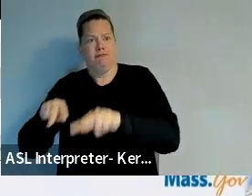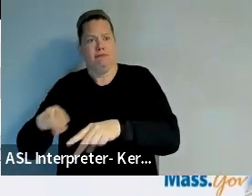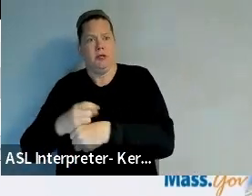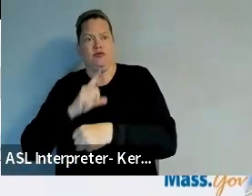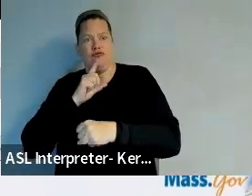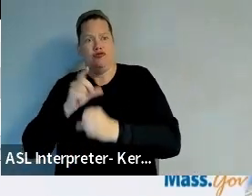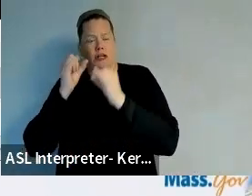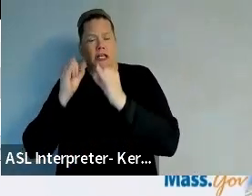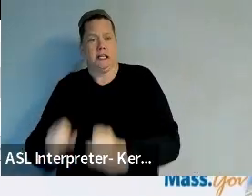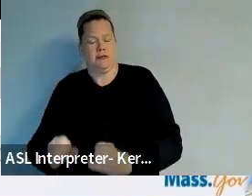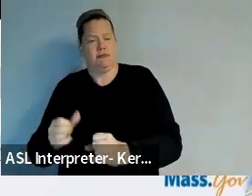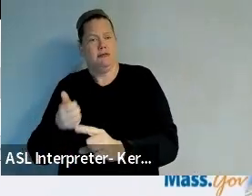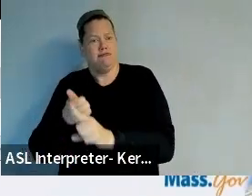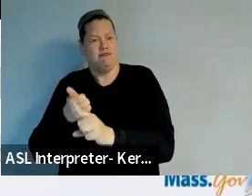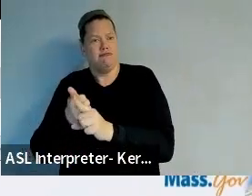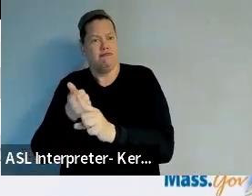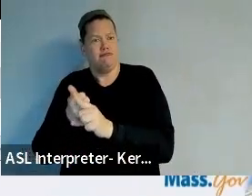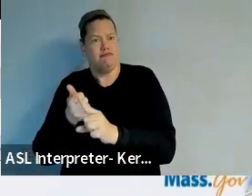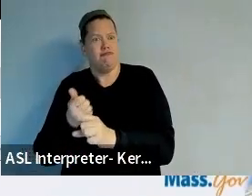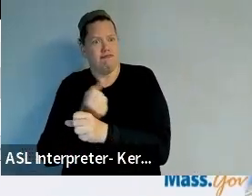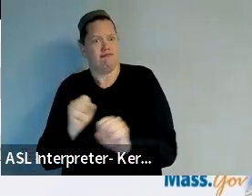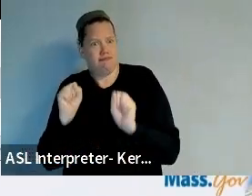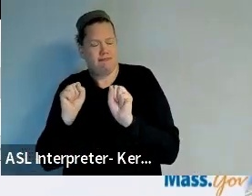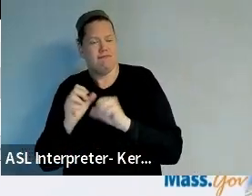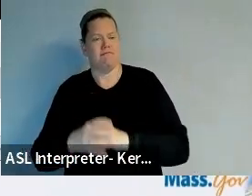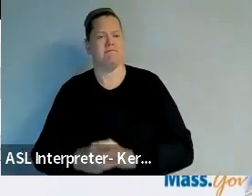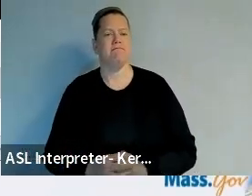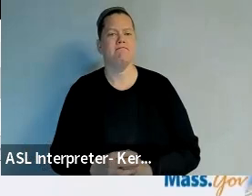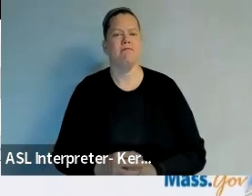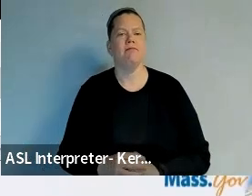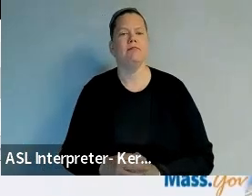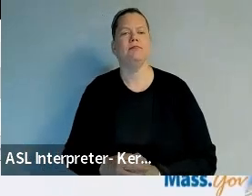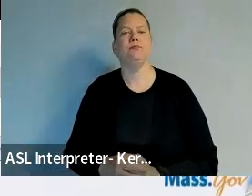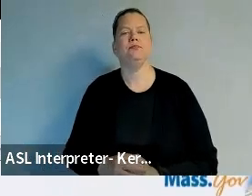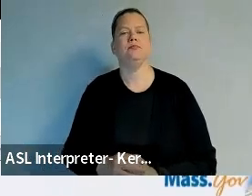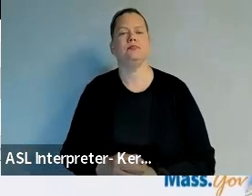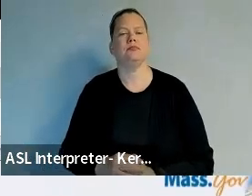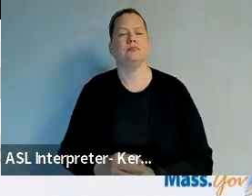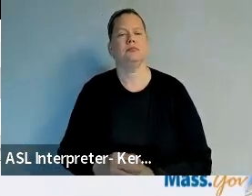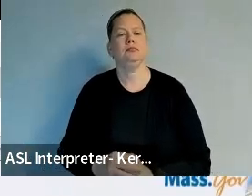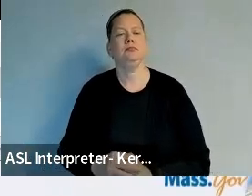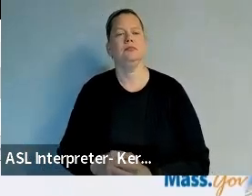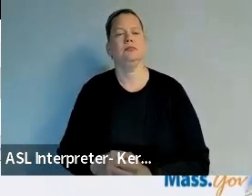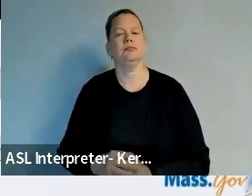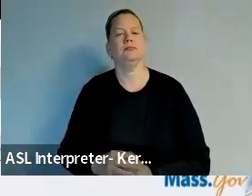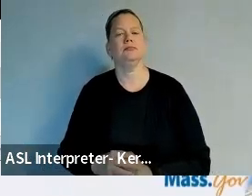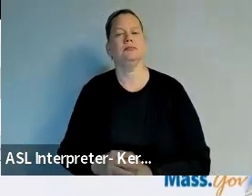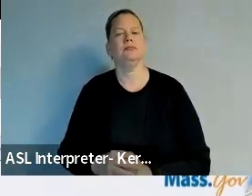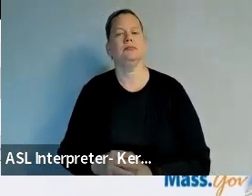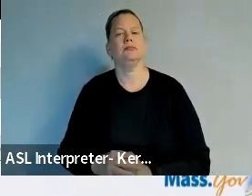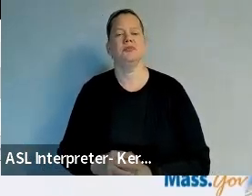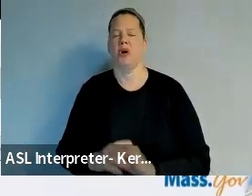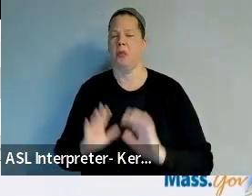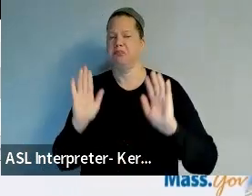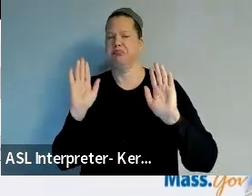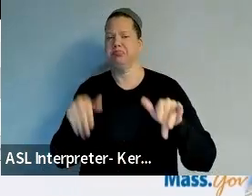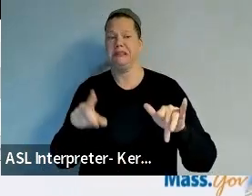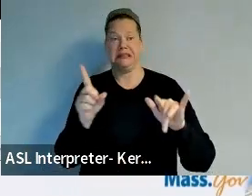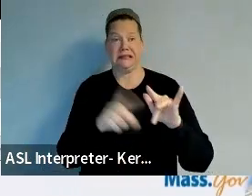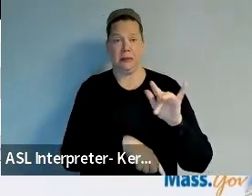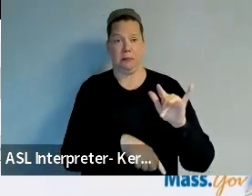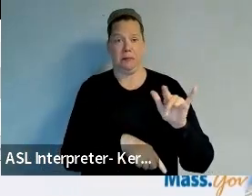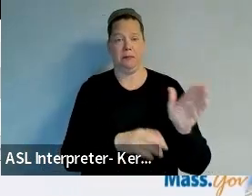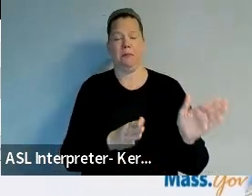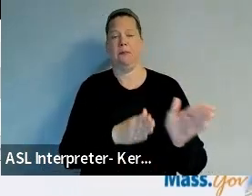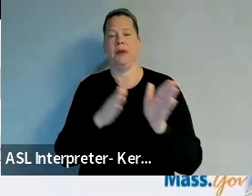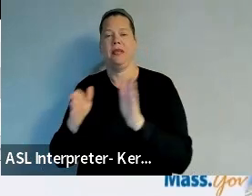We can click Save and Continue without entering information and move on to the individual's